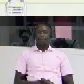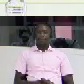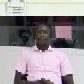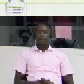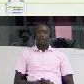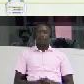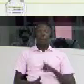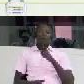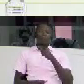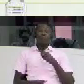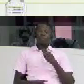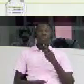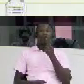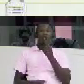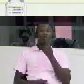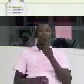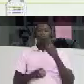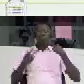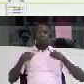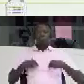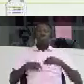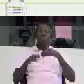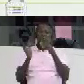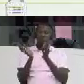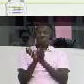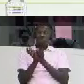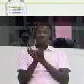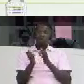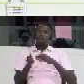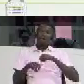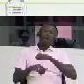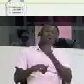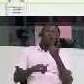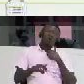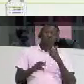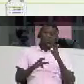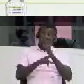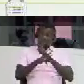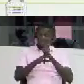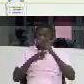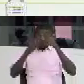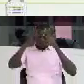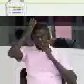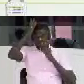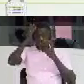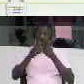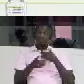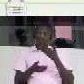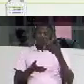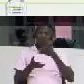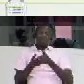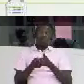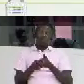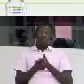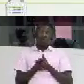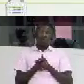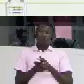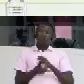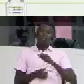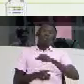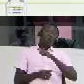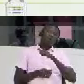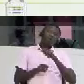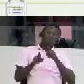ñëwoon. That was the group that came. am na ñu ñëw under plain clothes. Some of them came dressed in plain clothes ak solo.